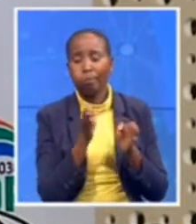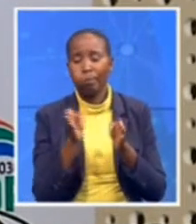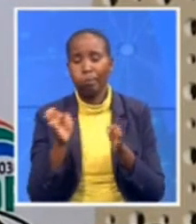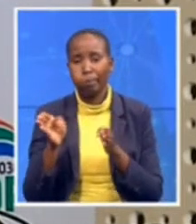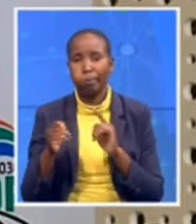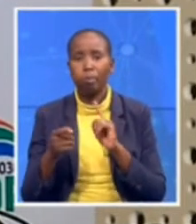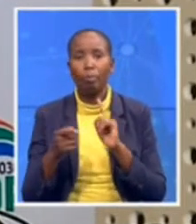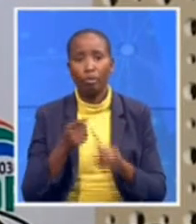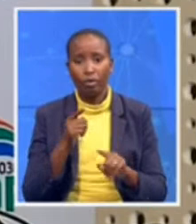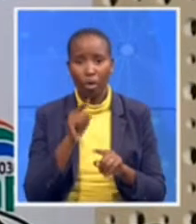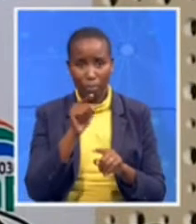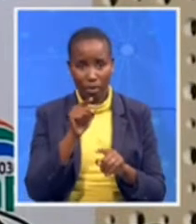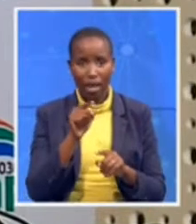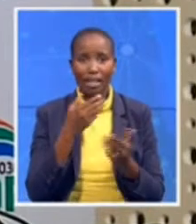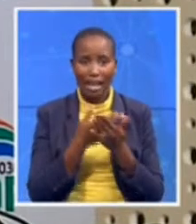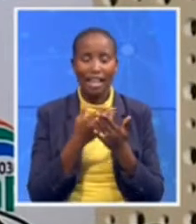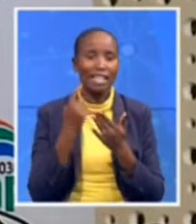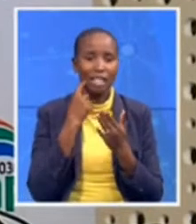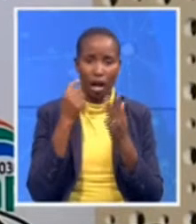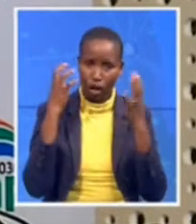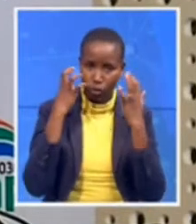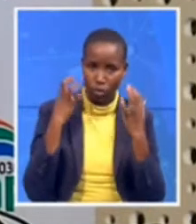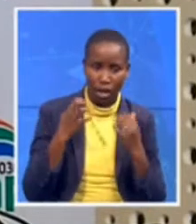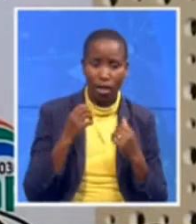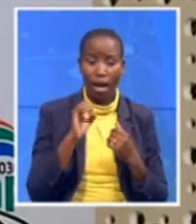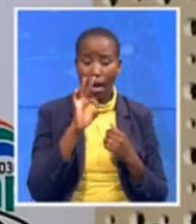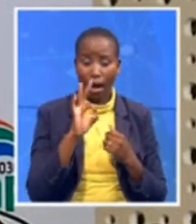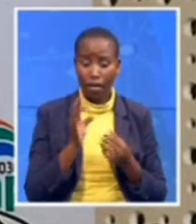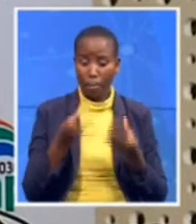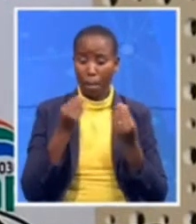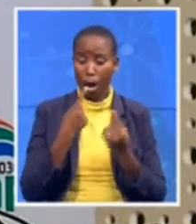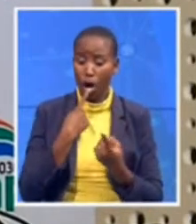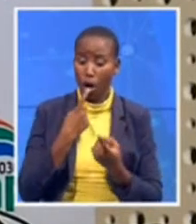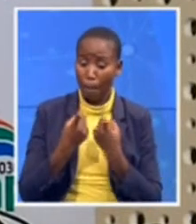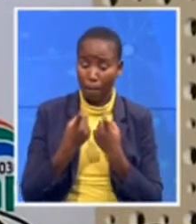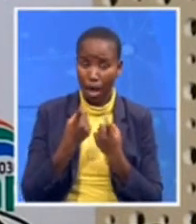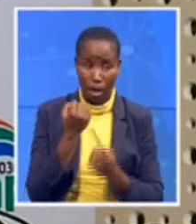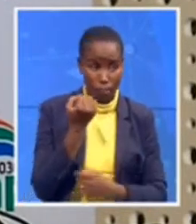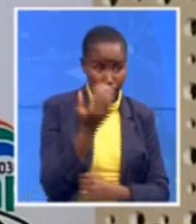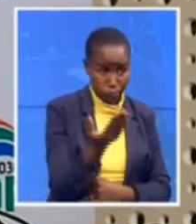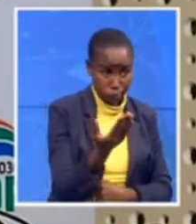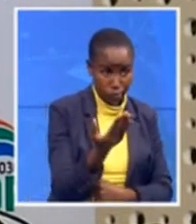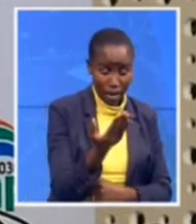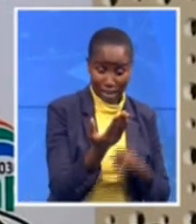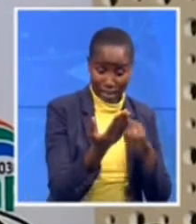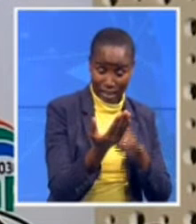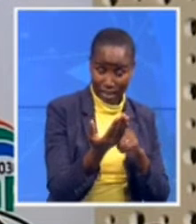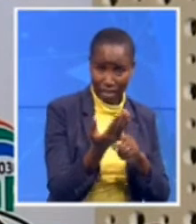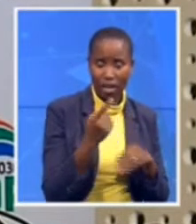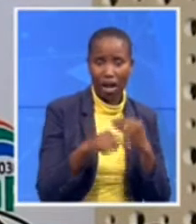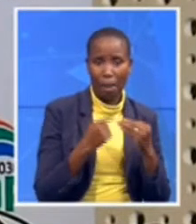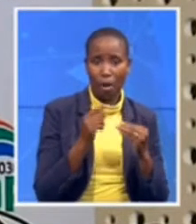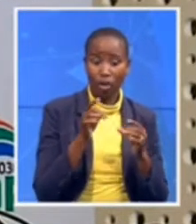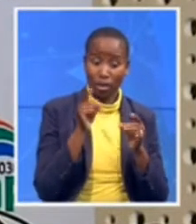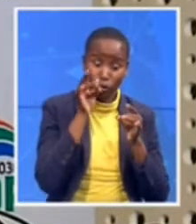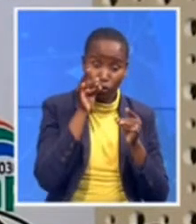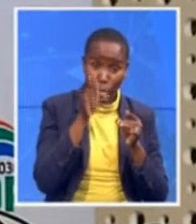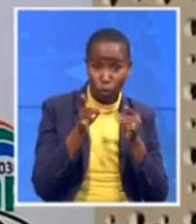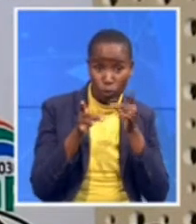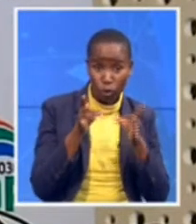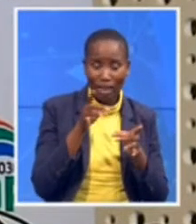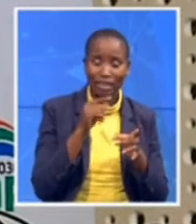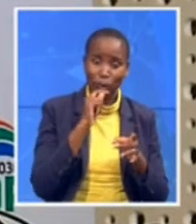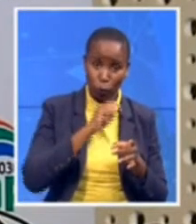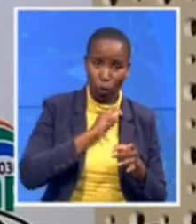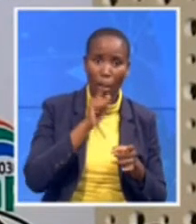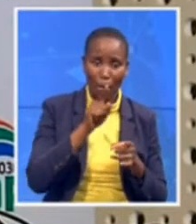a complaint that is alleging that content amounts to hate speech, in fact, is hate speech. So those are the safety measures that are in place in